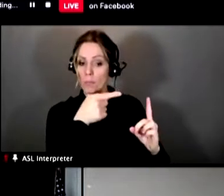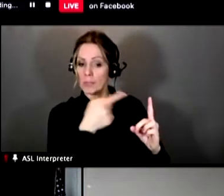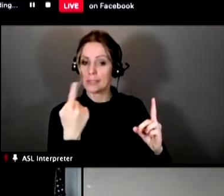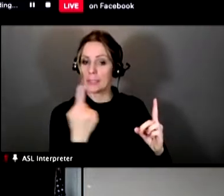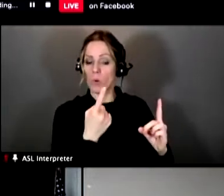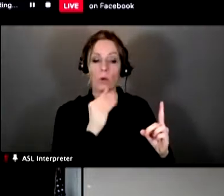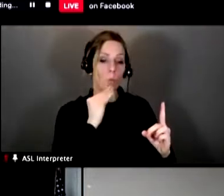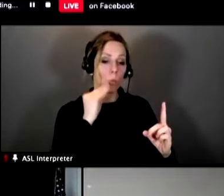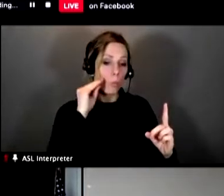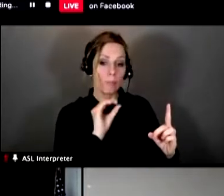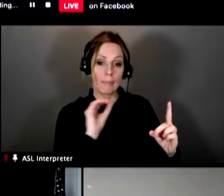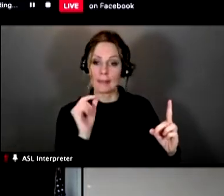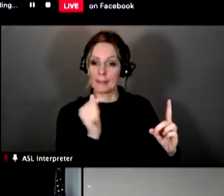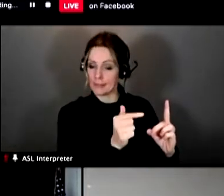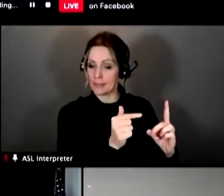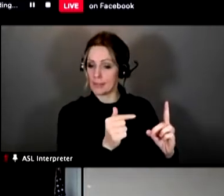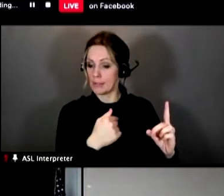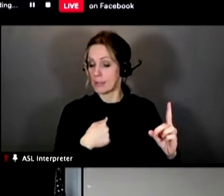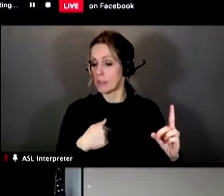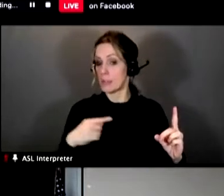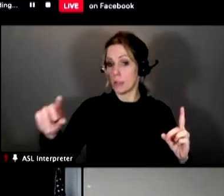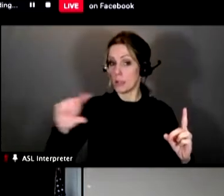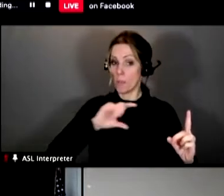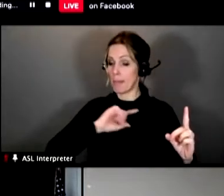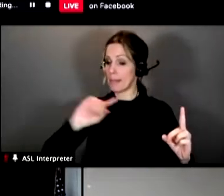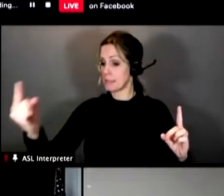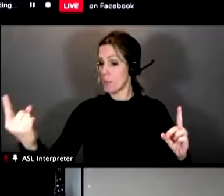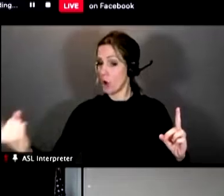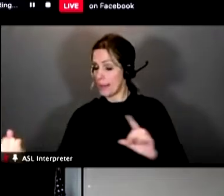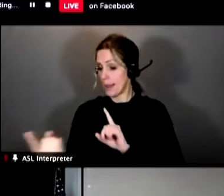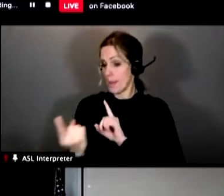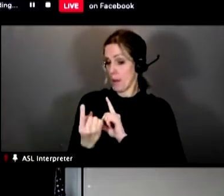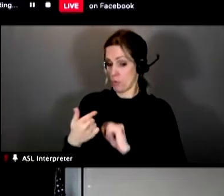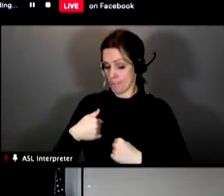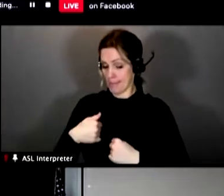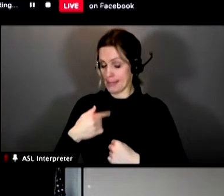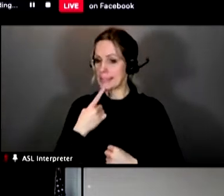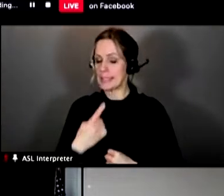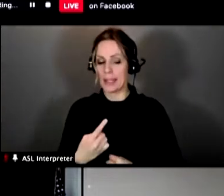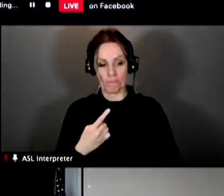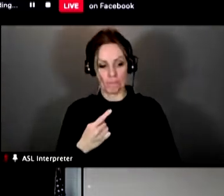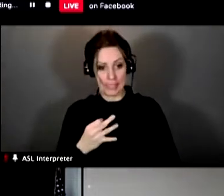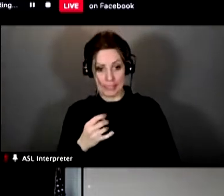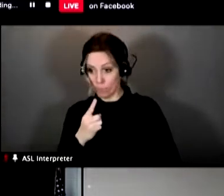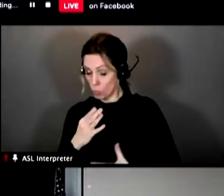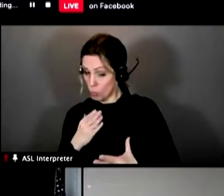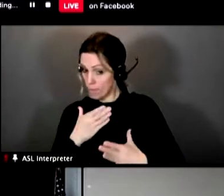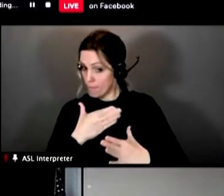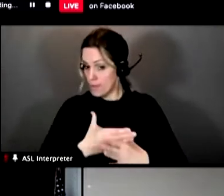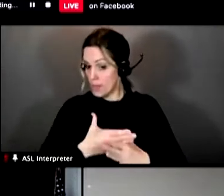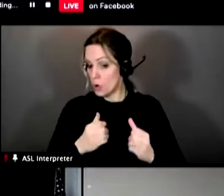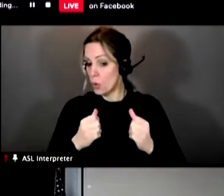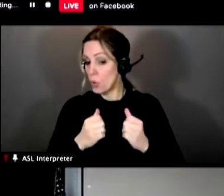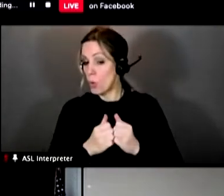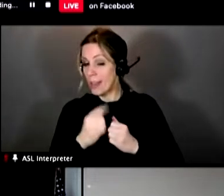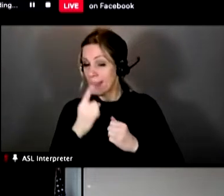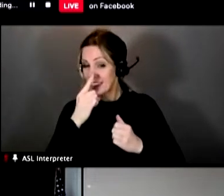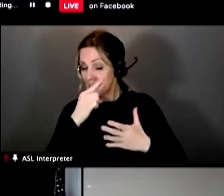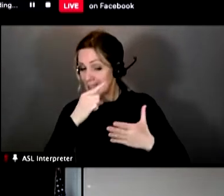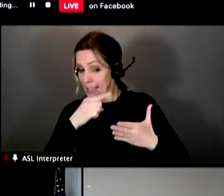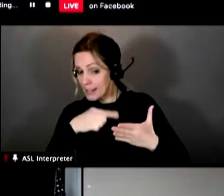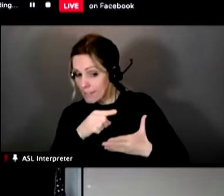was approached by a member of the Salt Lake Police Department and told that if I interfere with the investigation, which